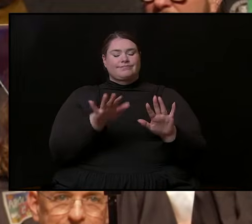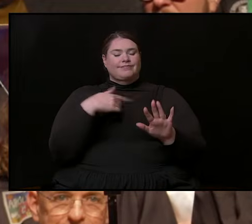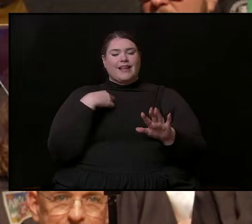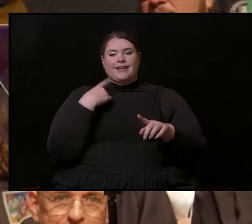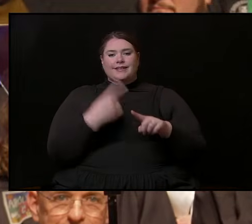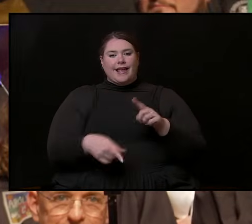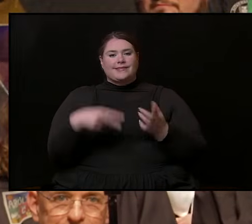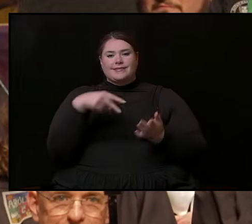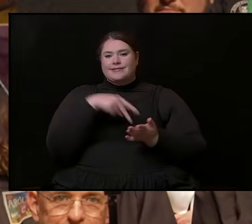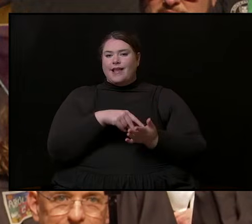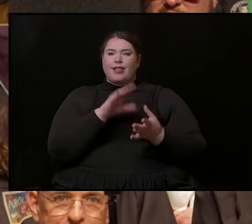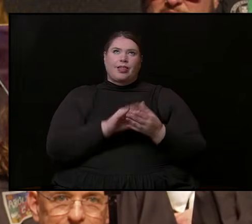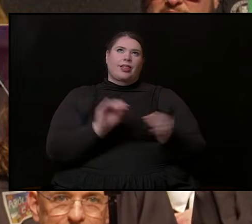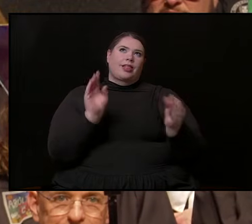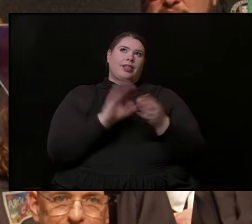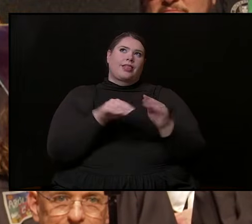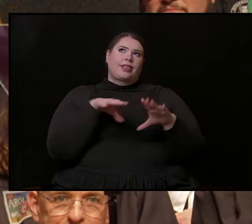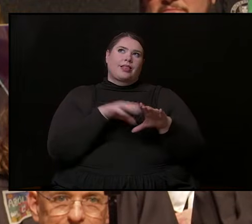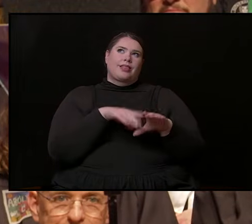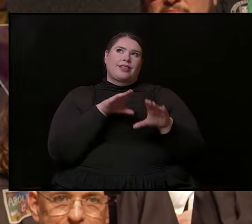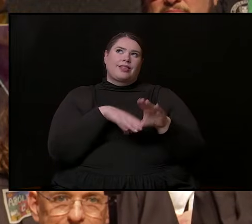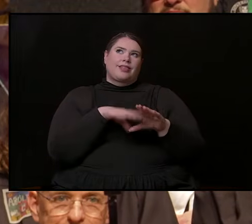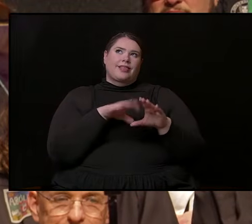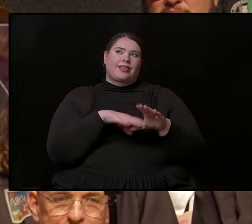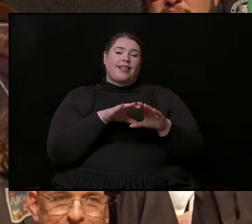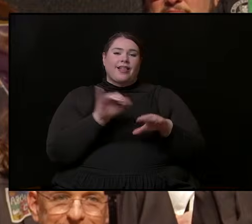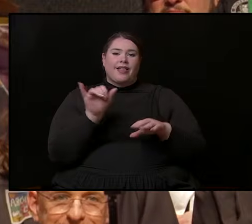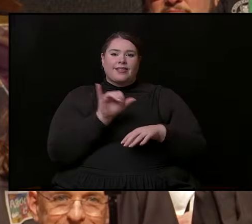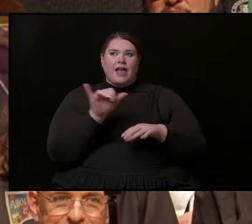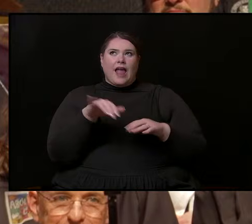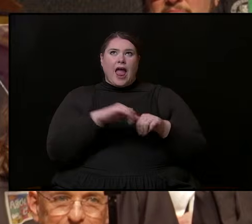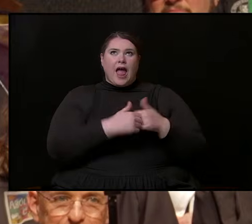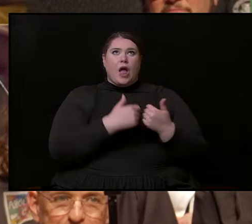my business too long, like how I was a go-go dancer by night.